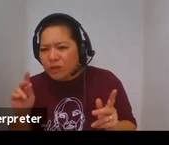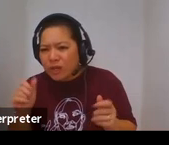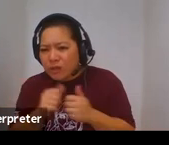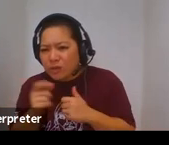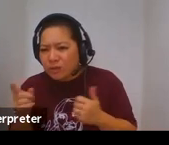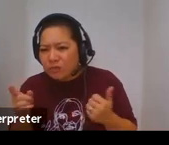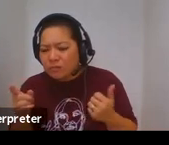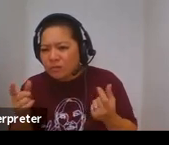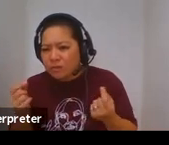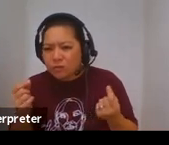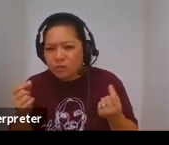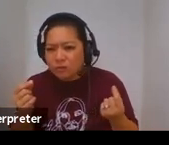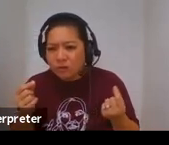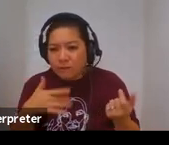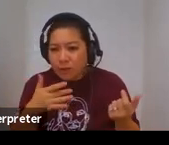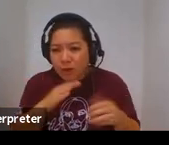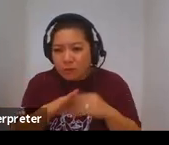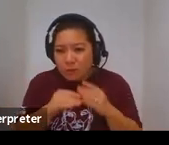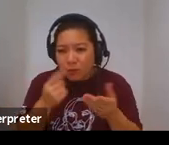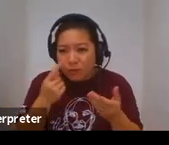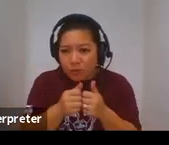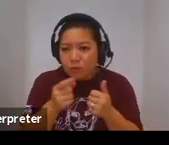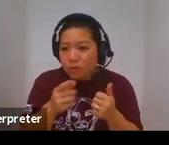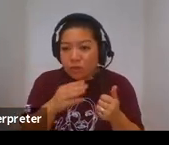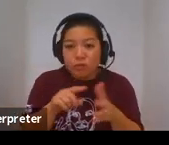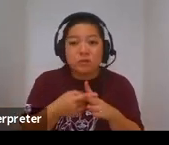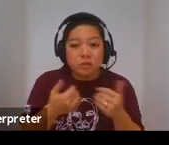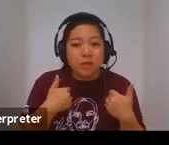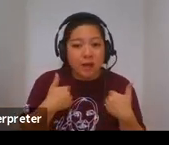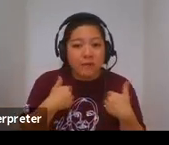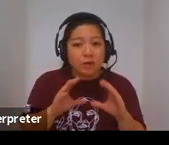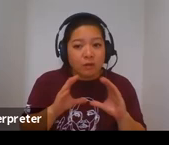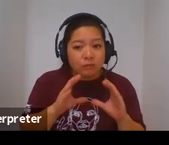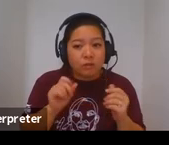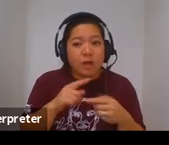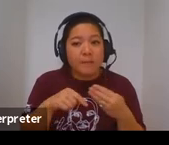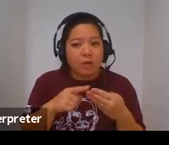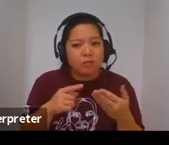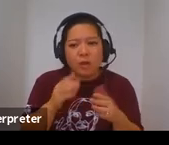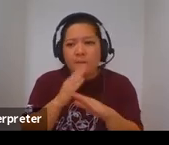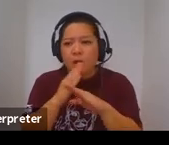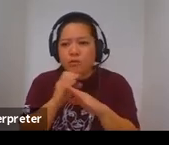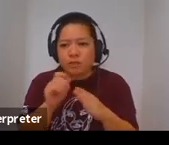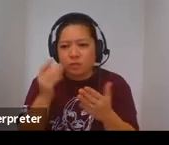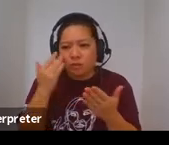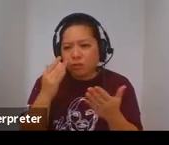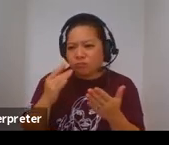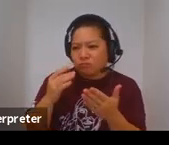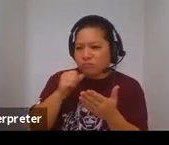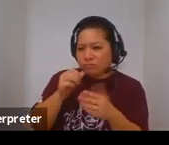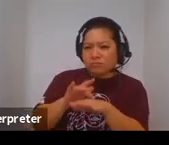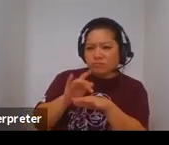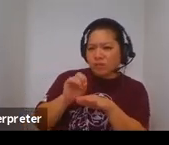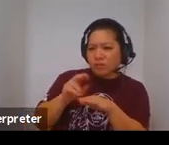you? Does that feel comfortable to you? And you start to have a conversation about boundaries, and you start to let